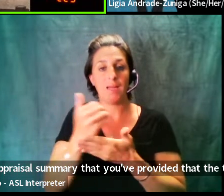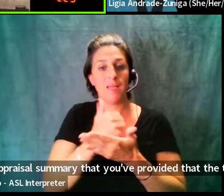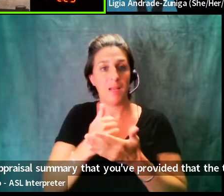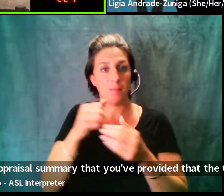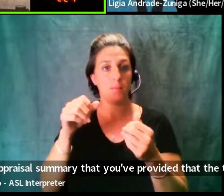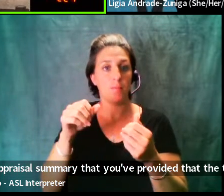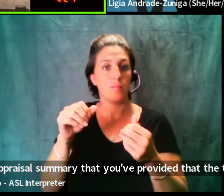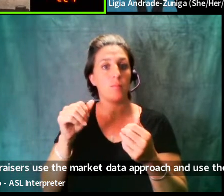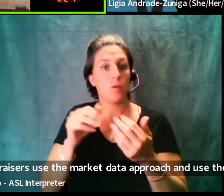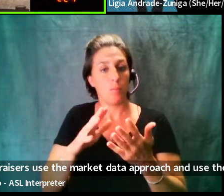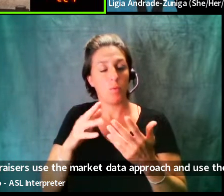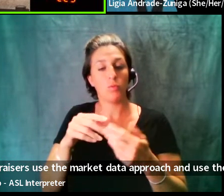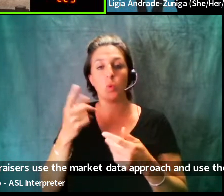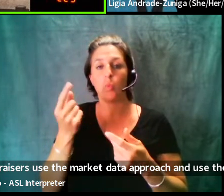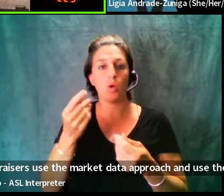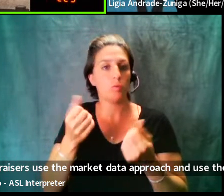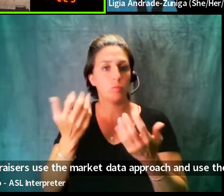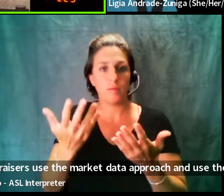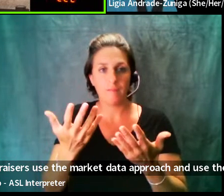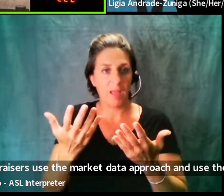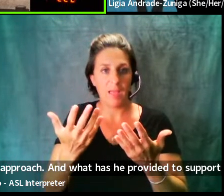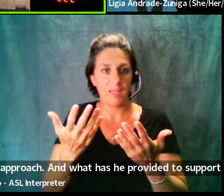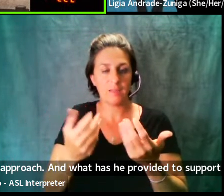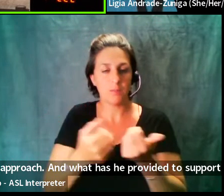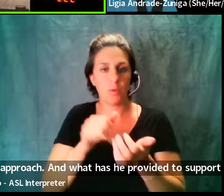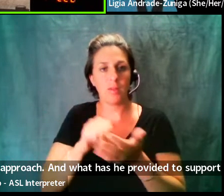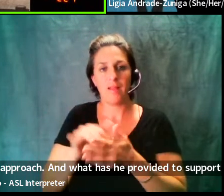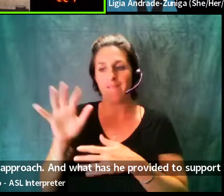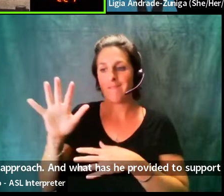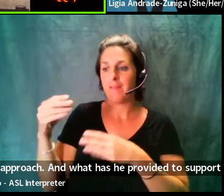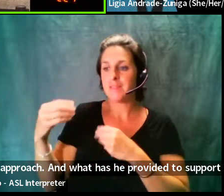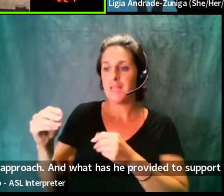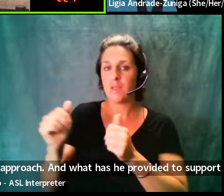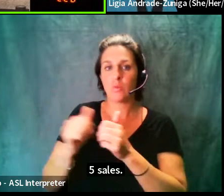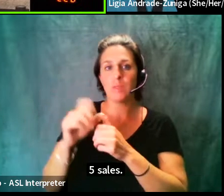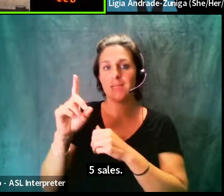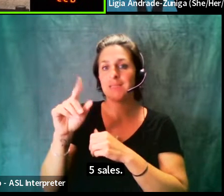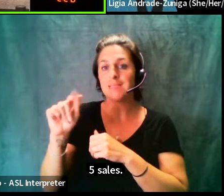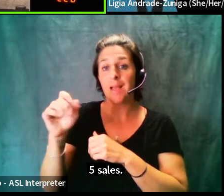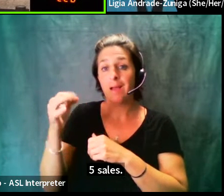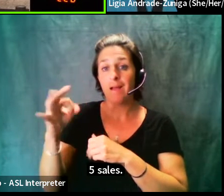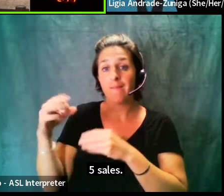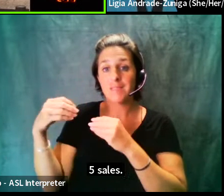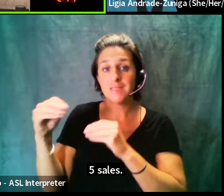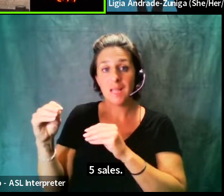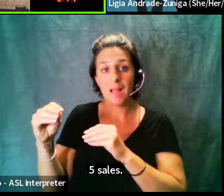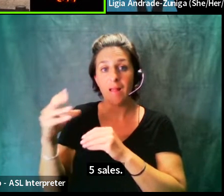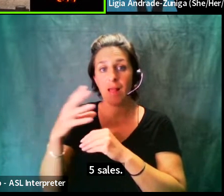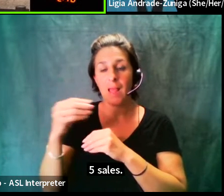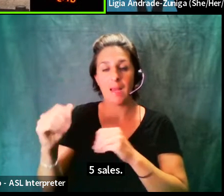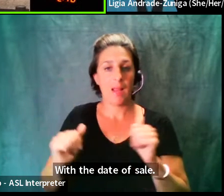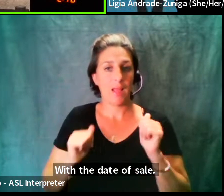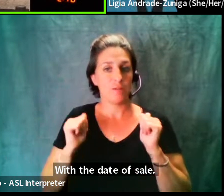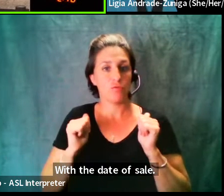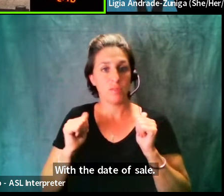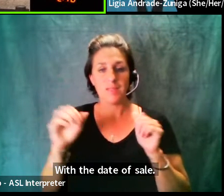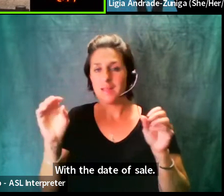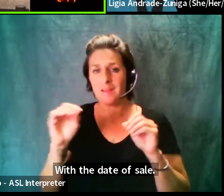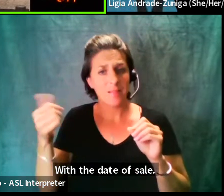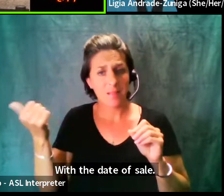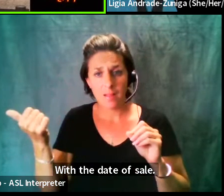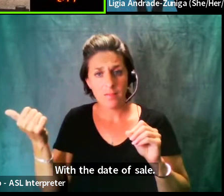to support that? 5 sales with the date of sale and the address. Nothing